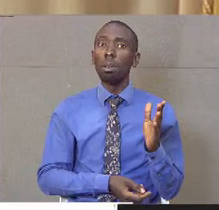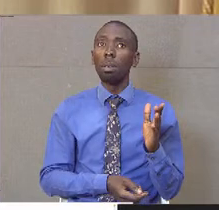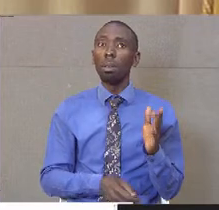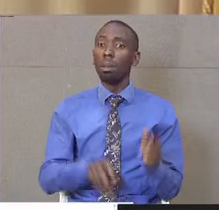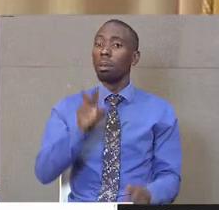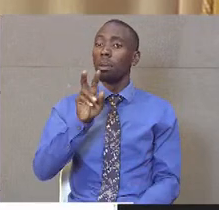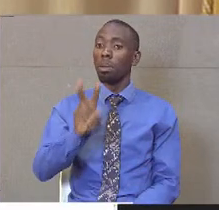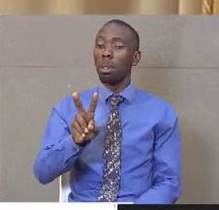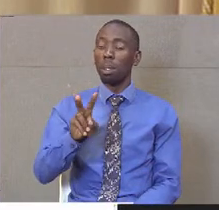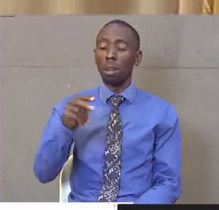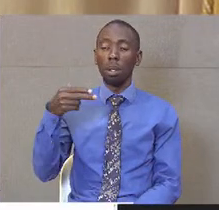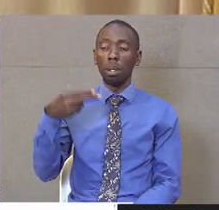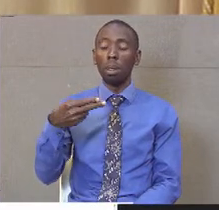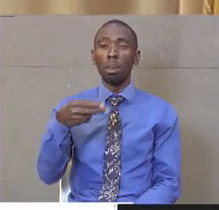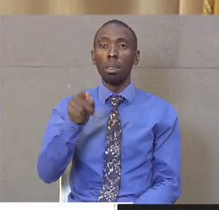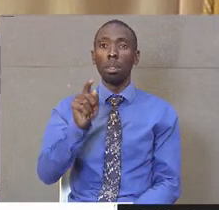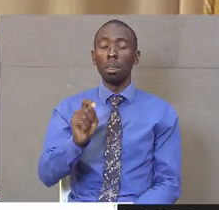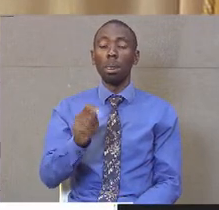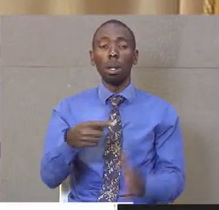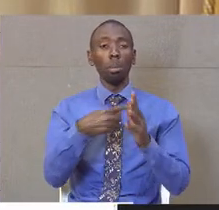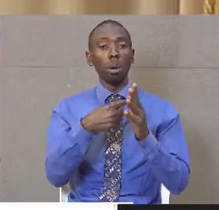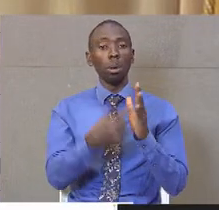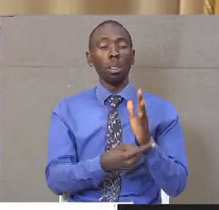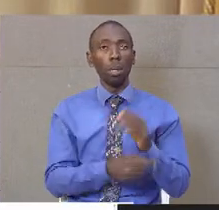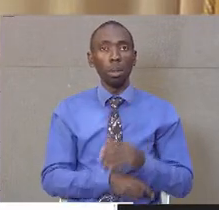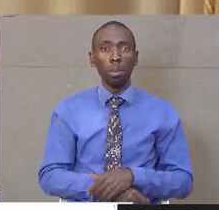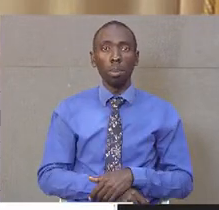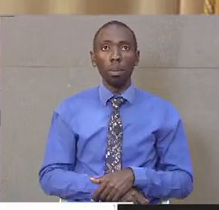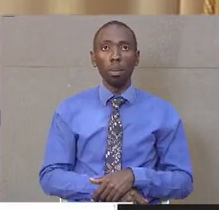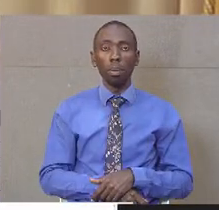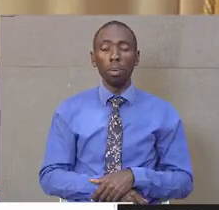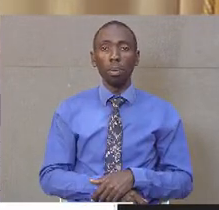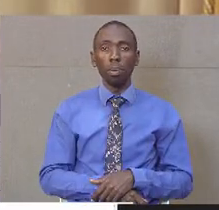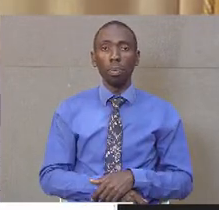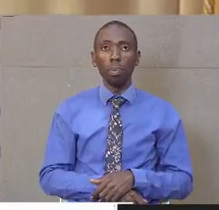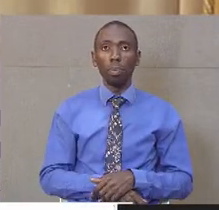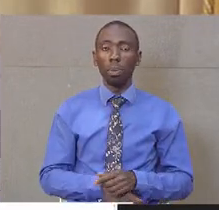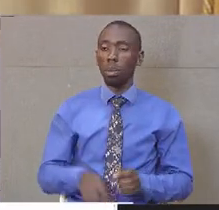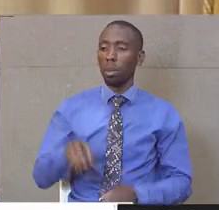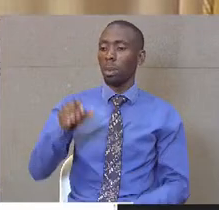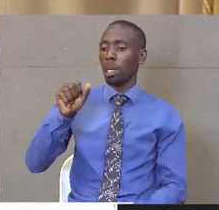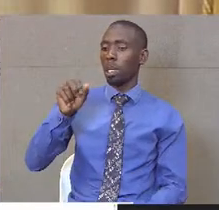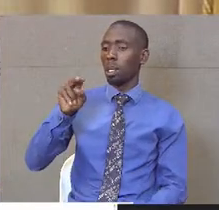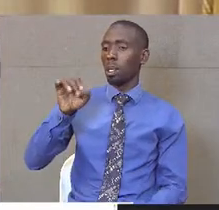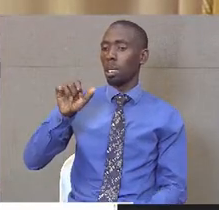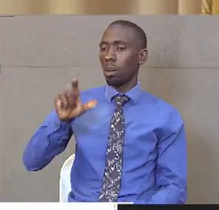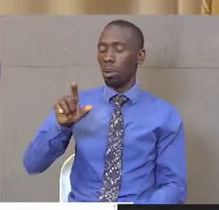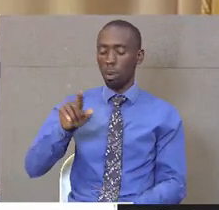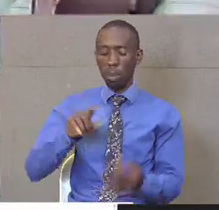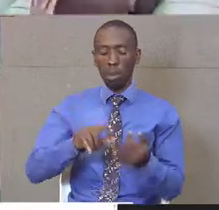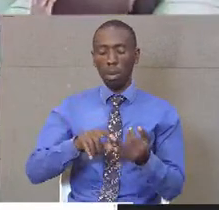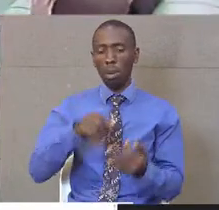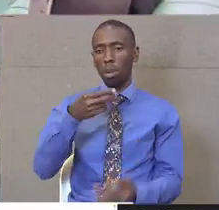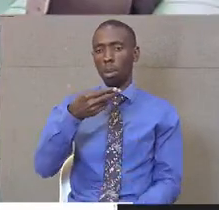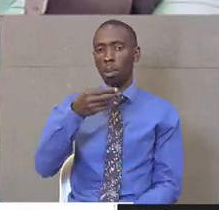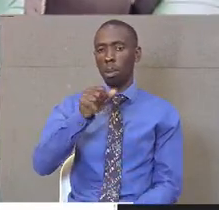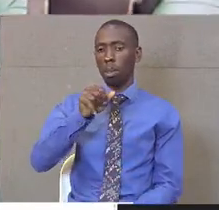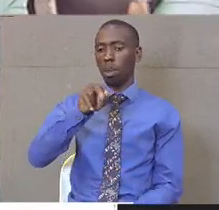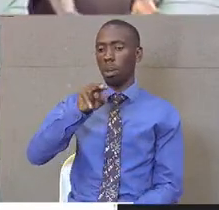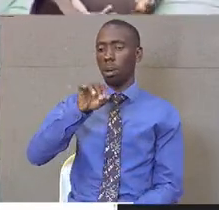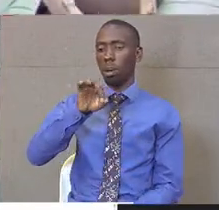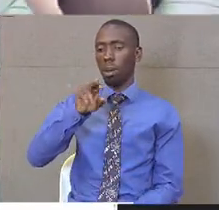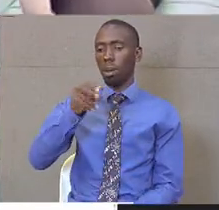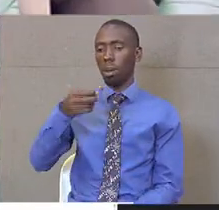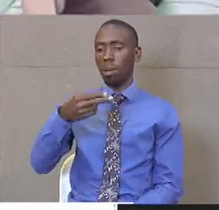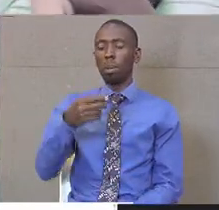VHTs are priorities. Esenu, Hanifa, I am coming. Yeah,